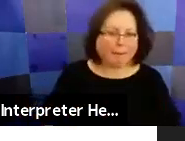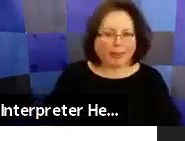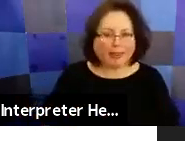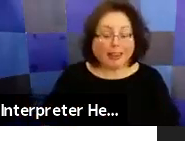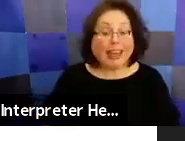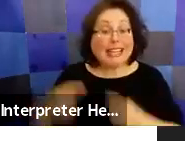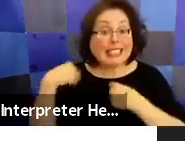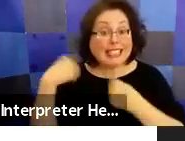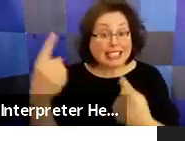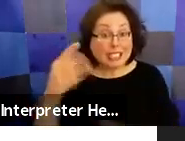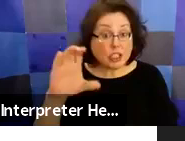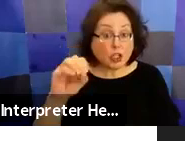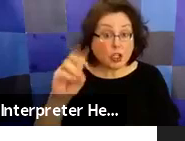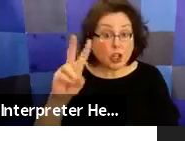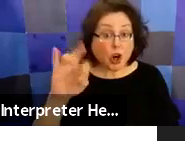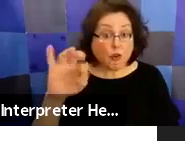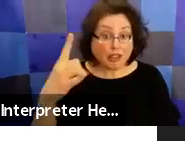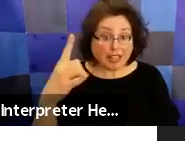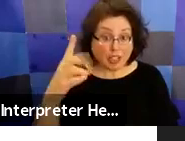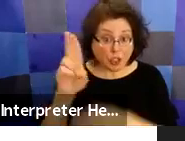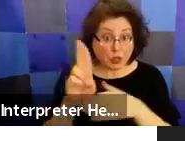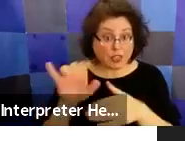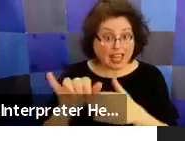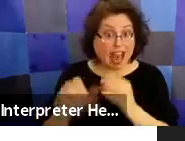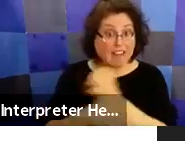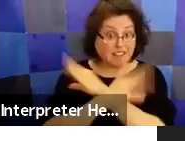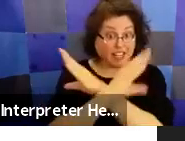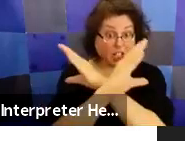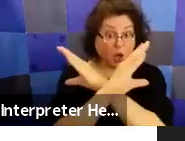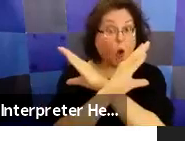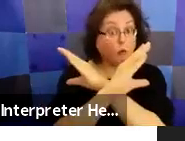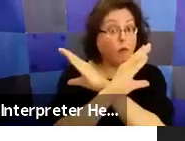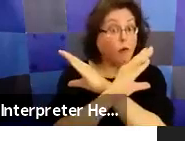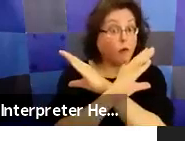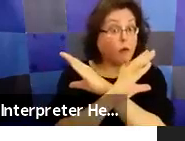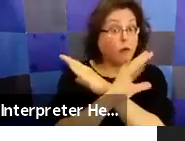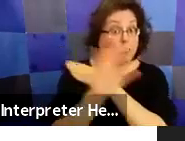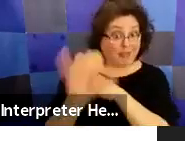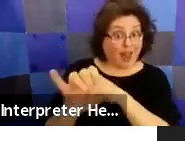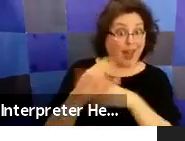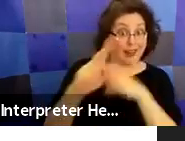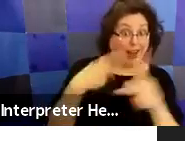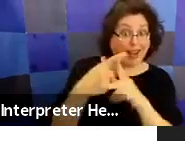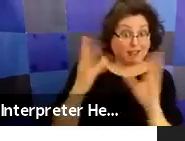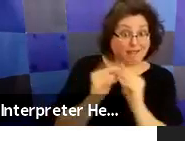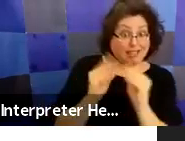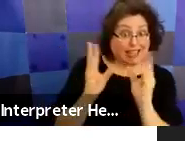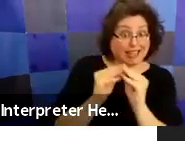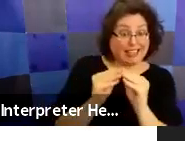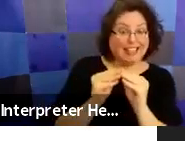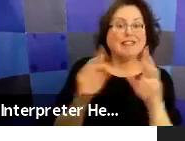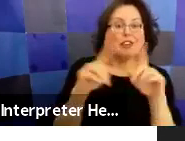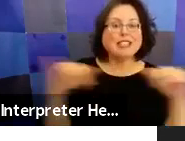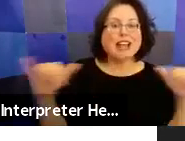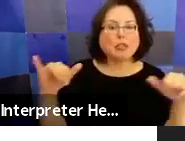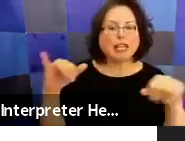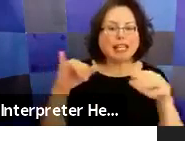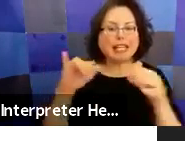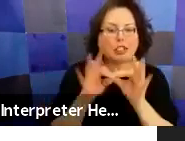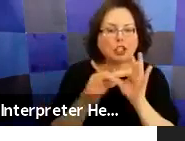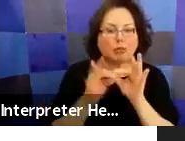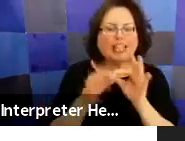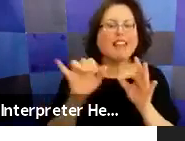Since COVID, the use of the various video conferencing platforms to provide simultaneous interpretation has also become very